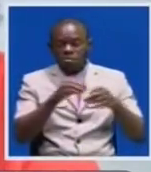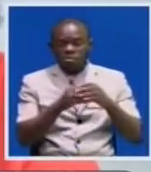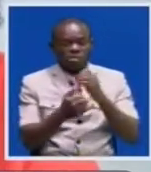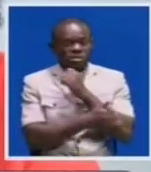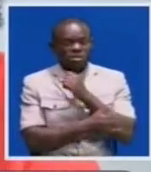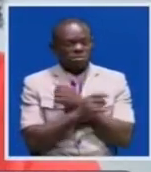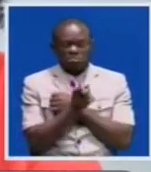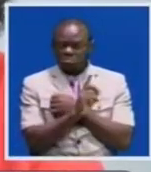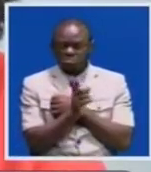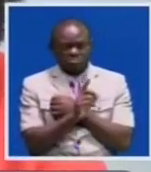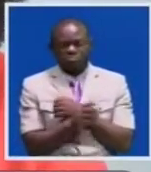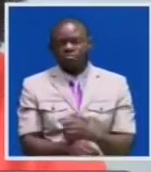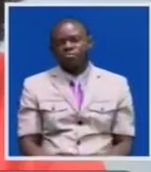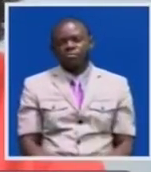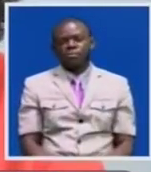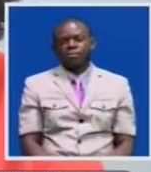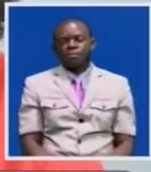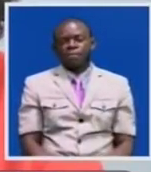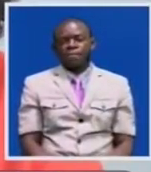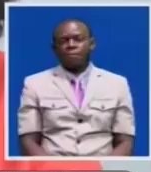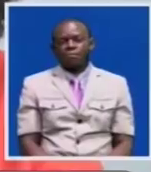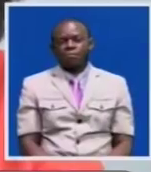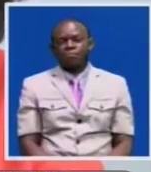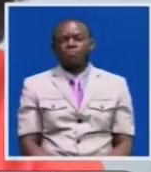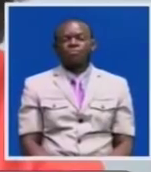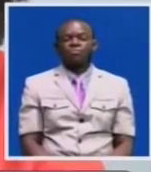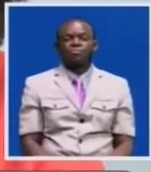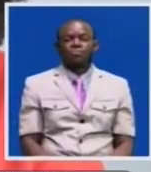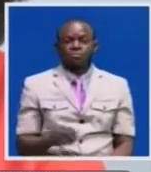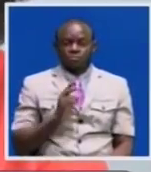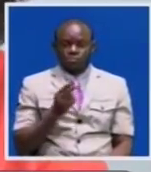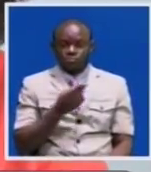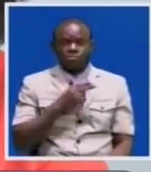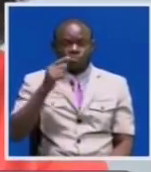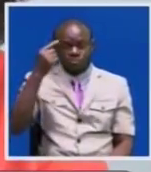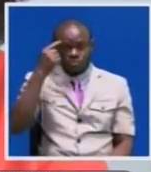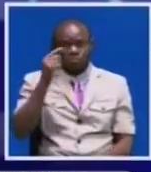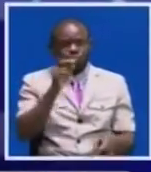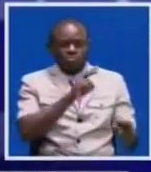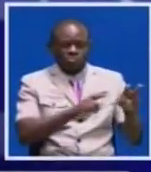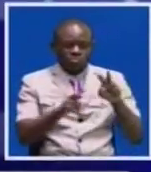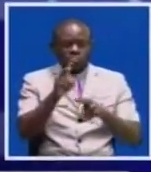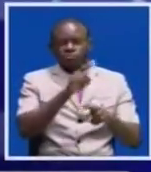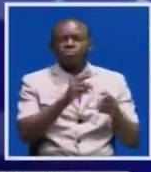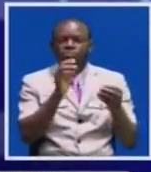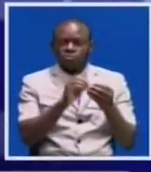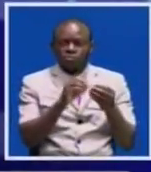So we've enhanced our surveillance capacities.